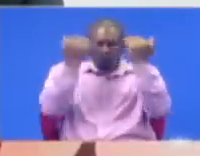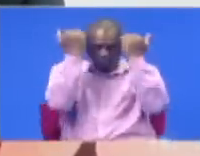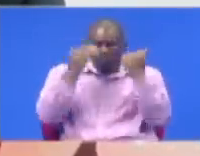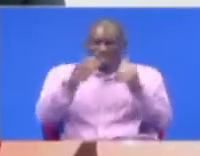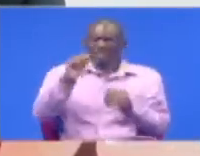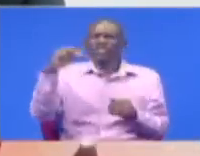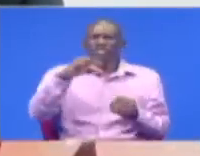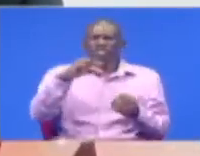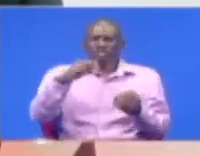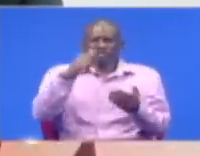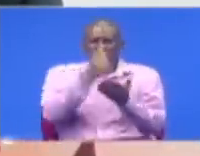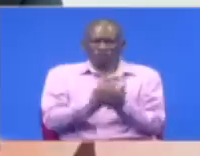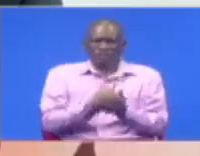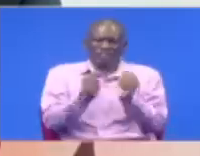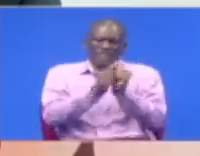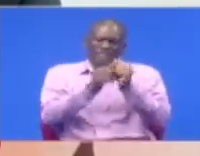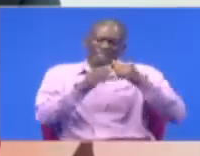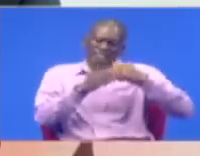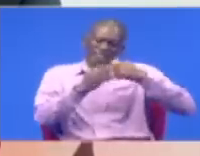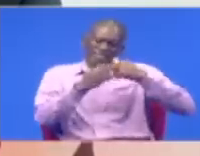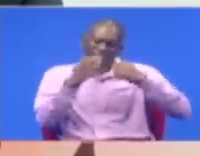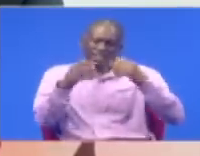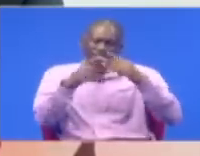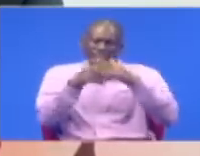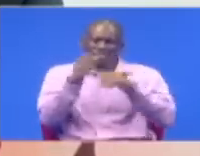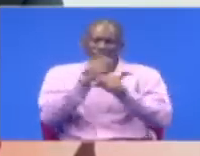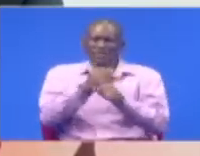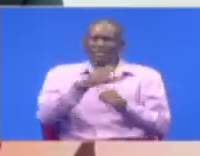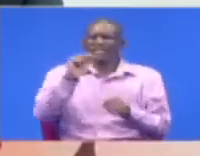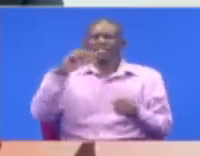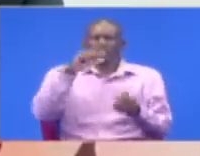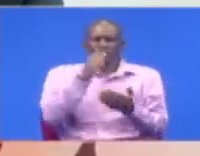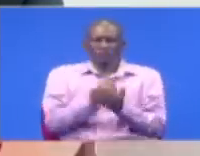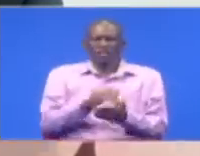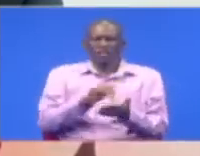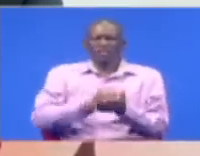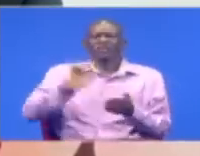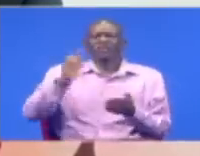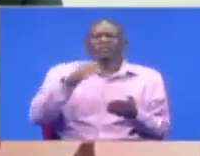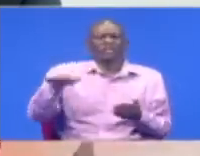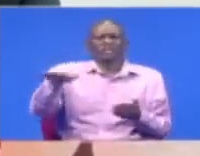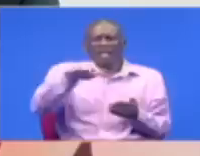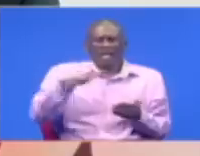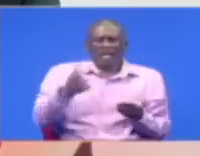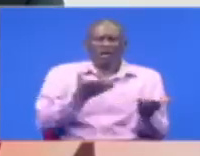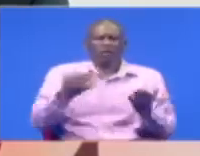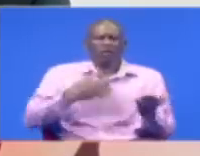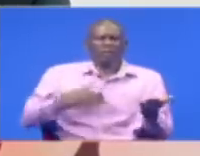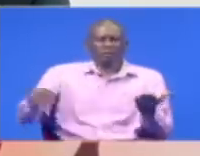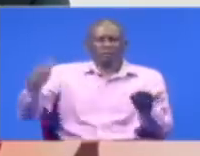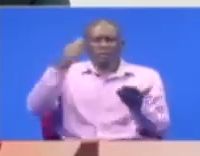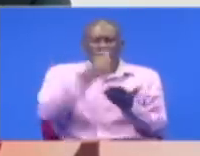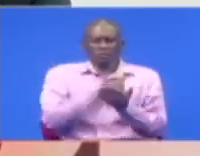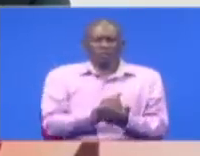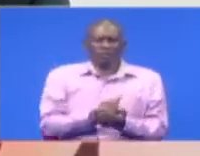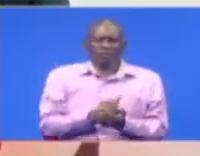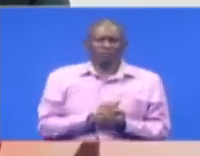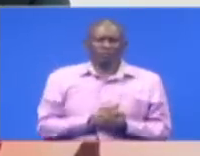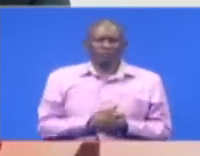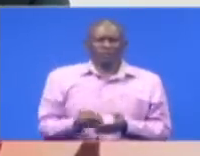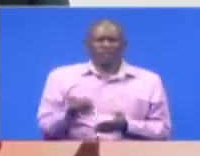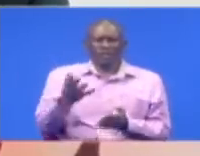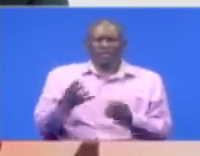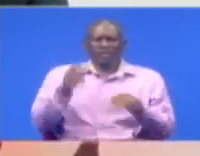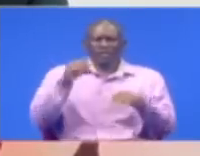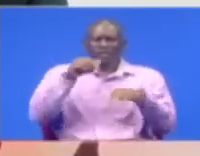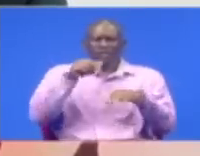General's Chambers in 1980. That was the first place I was employed. Within